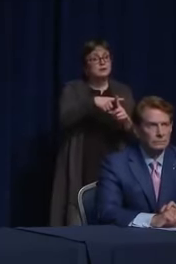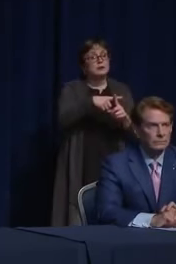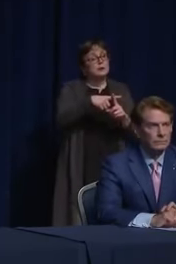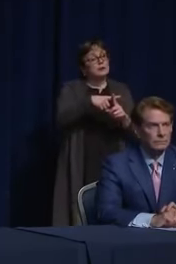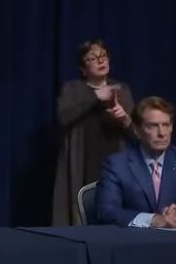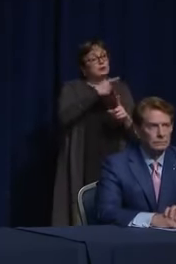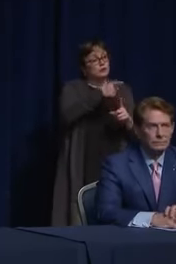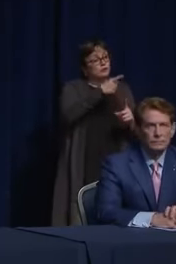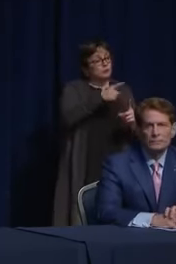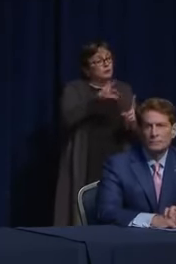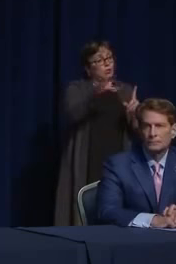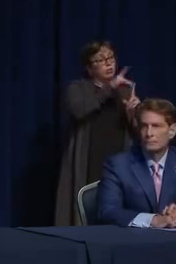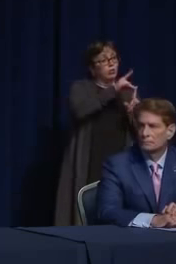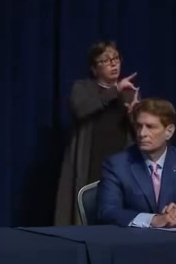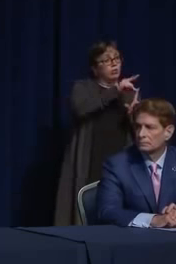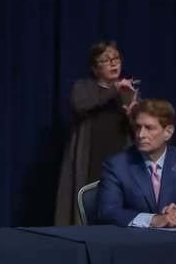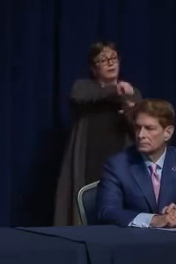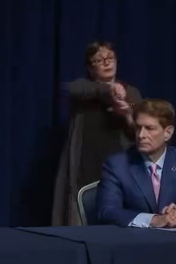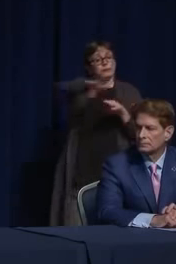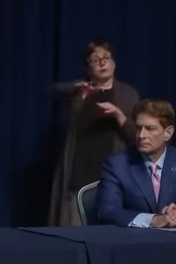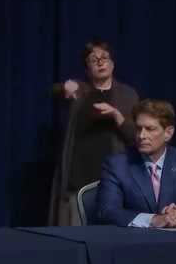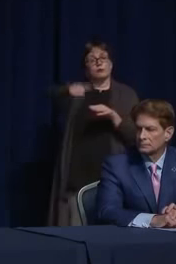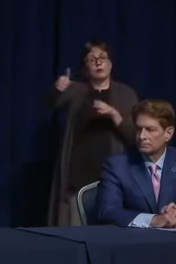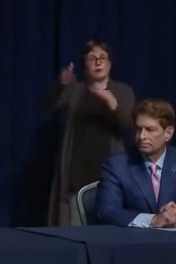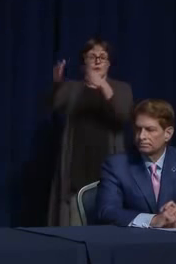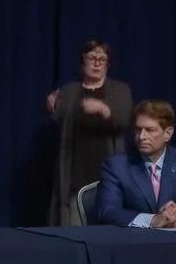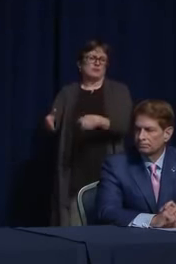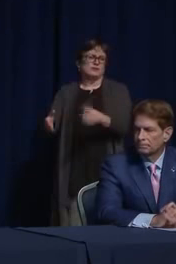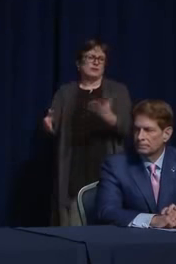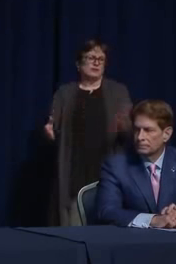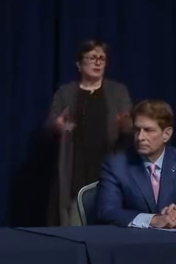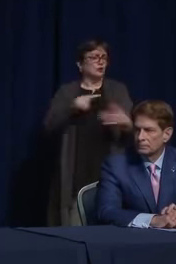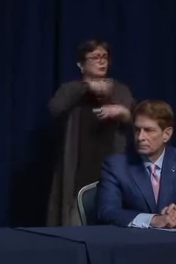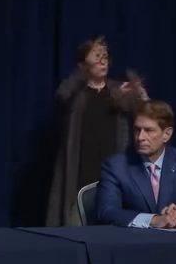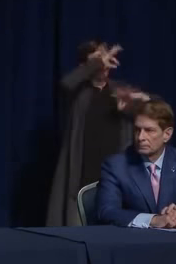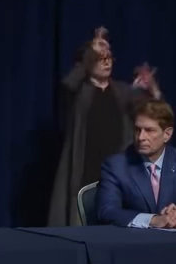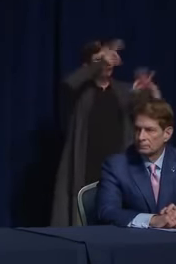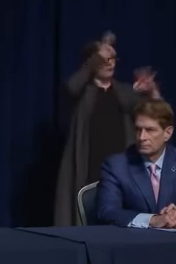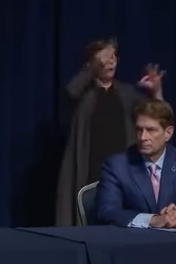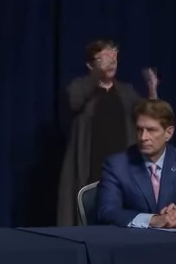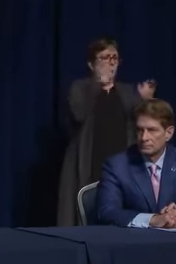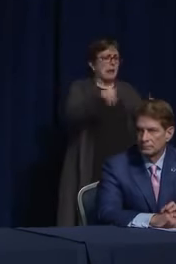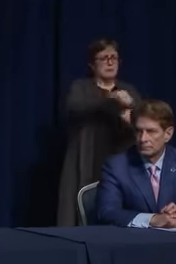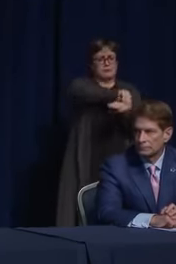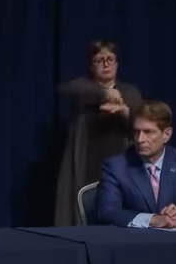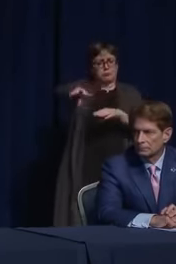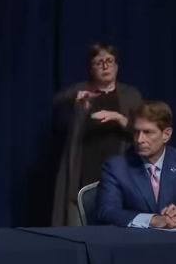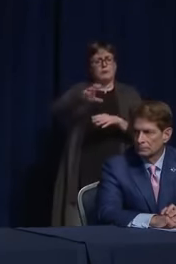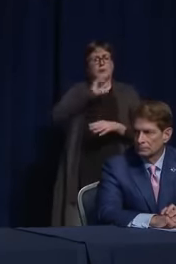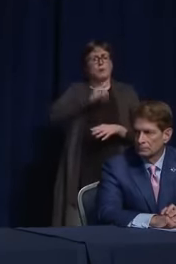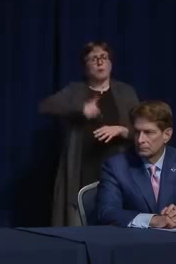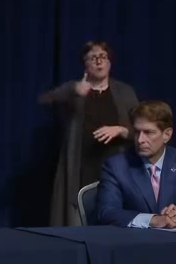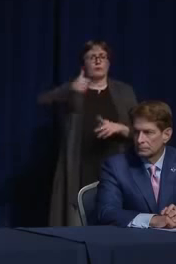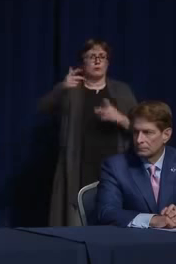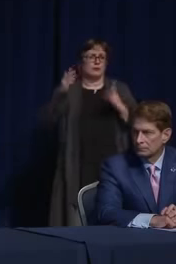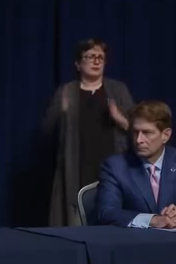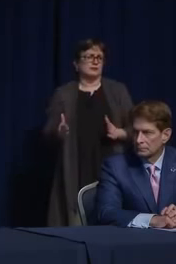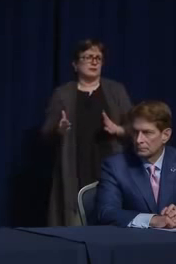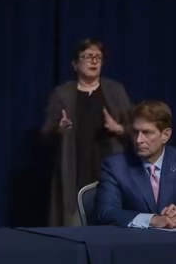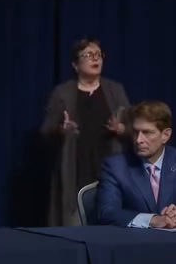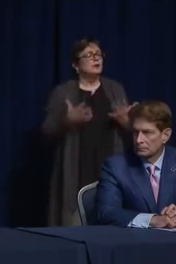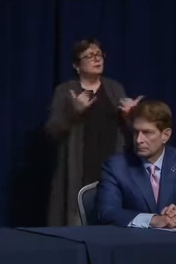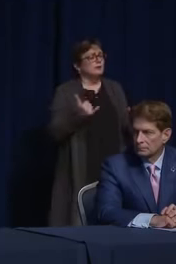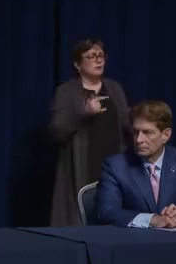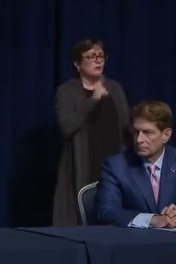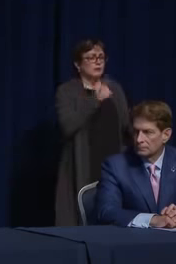unknowingly, unwittingly, the virus to someone in an older generation. I cannot say it